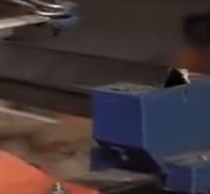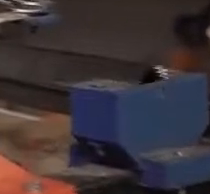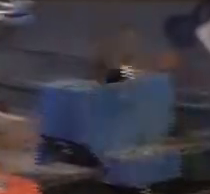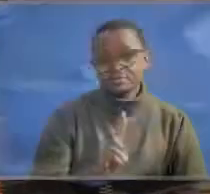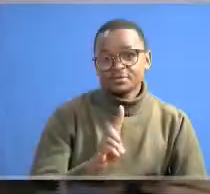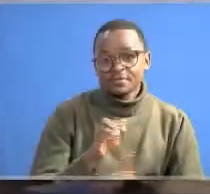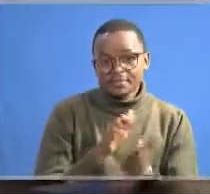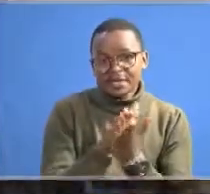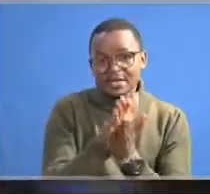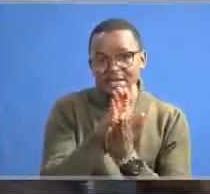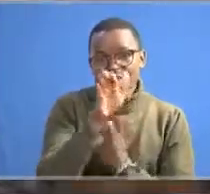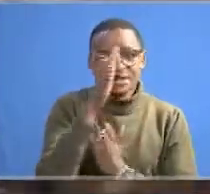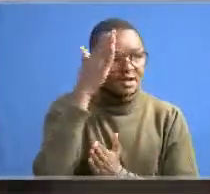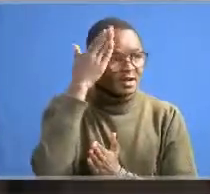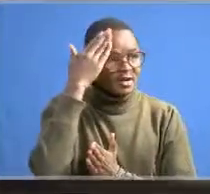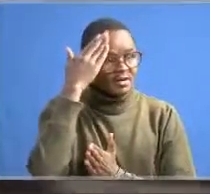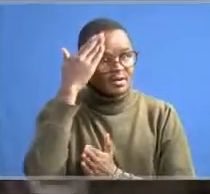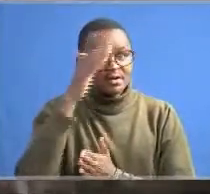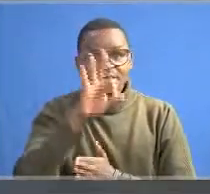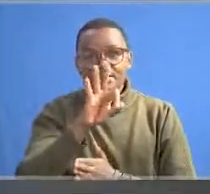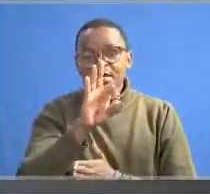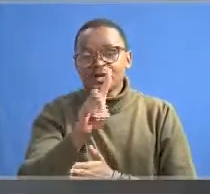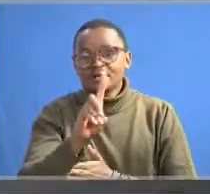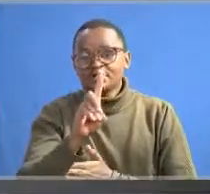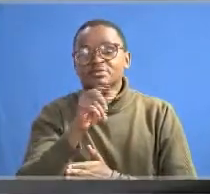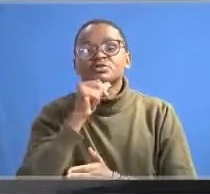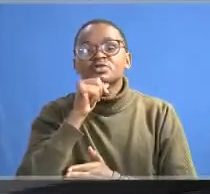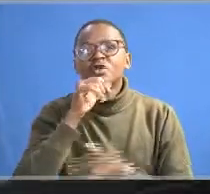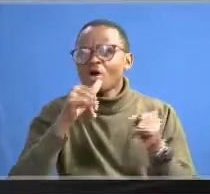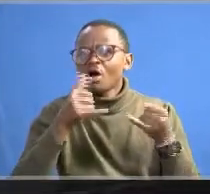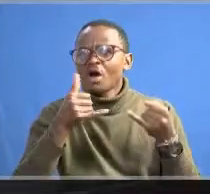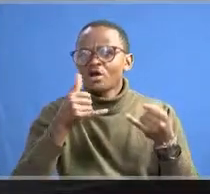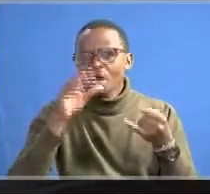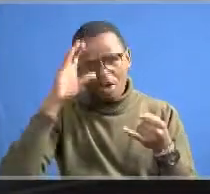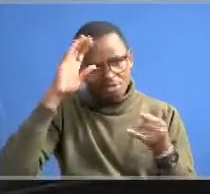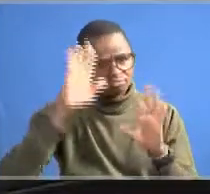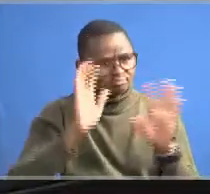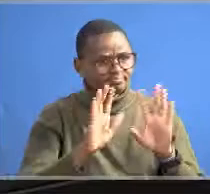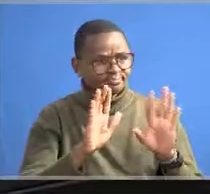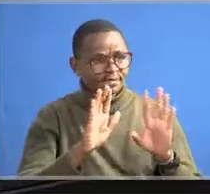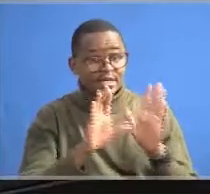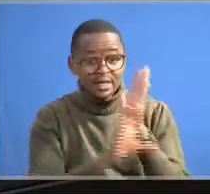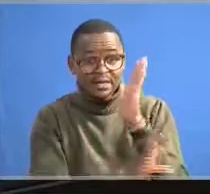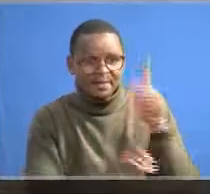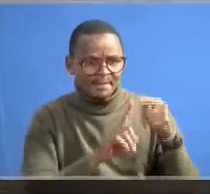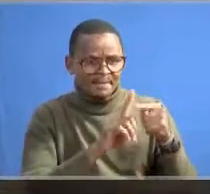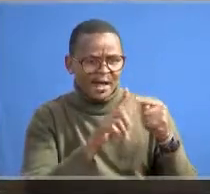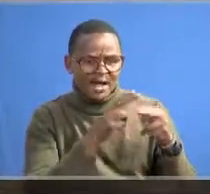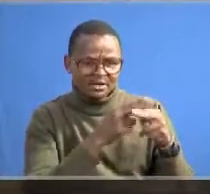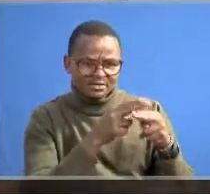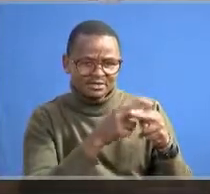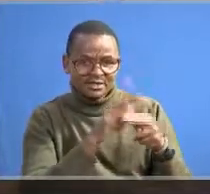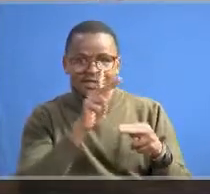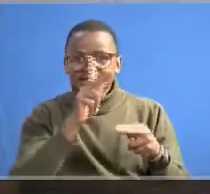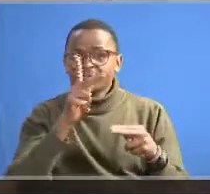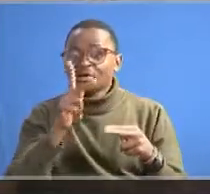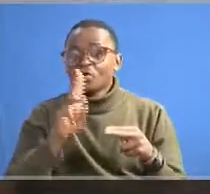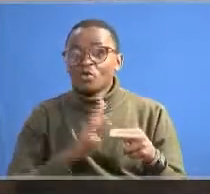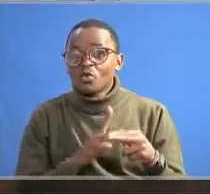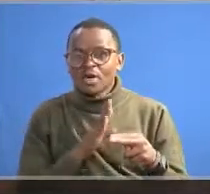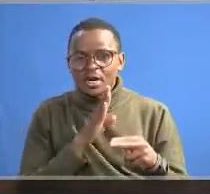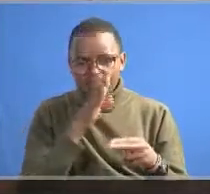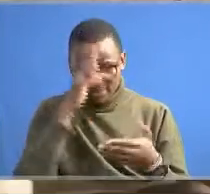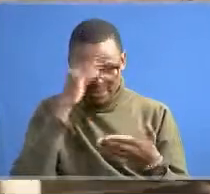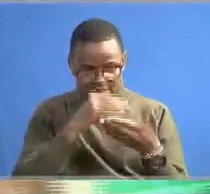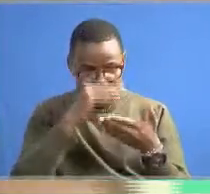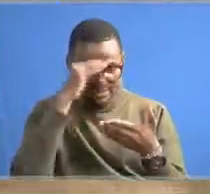Three-dimensional printing, popularly known as 3D printing, is not a new concept in the country, but soon we'll be taking Kenya by storm, and we will be